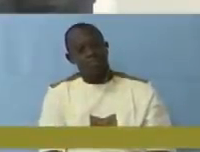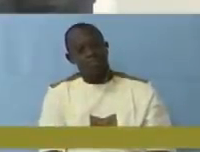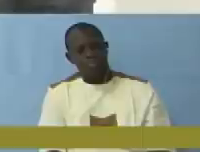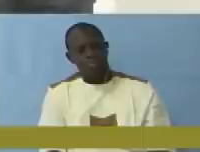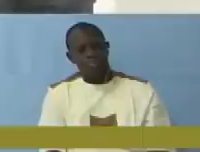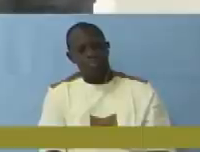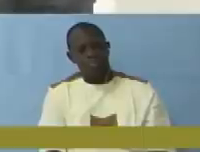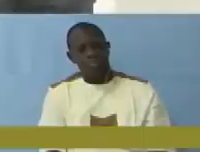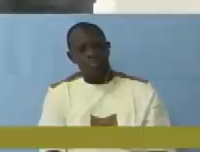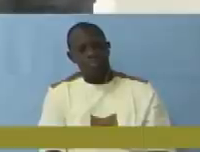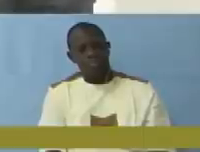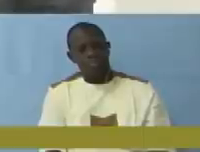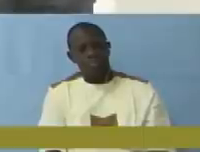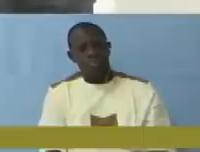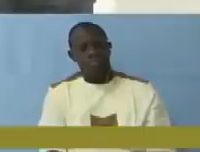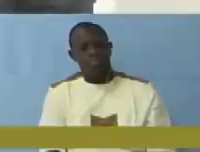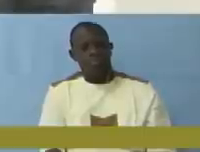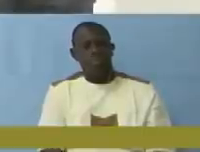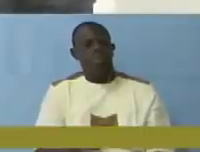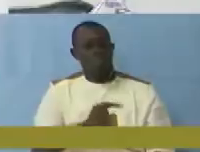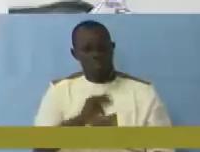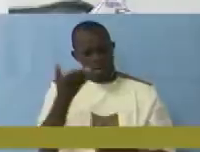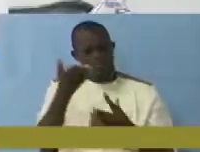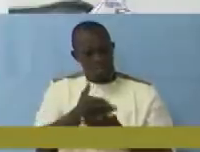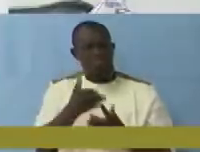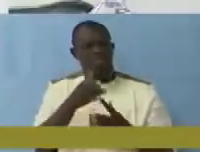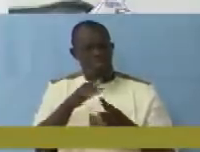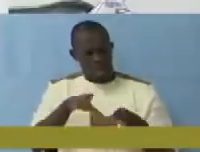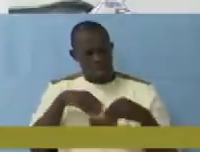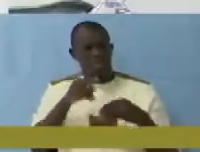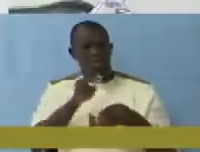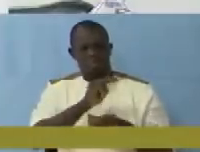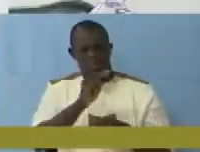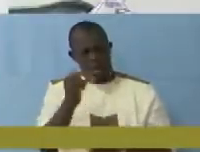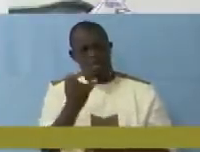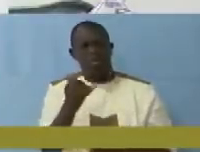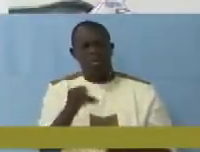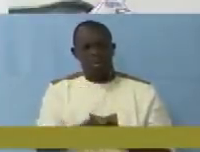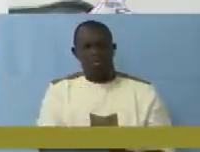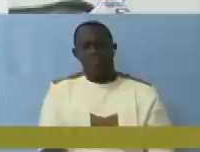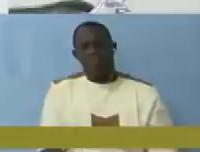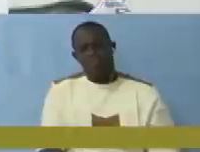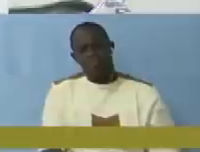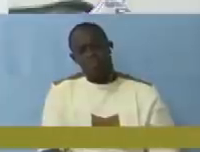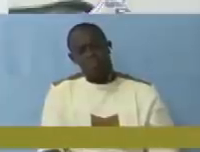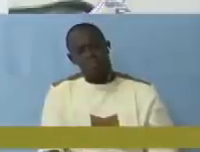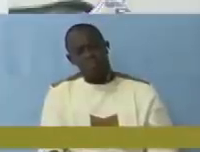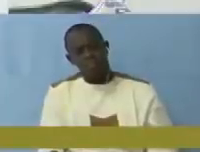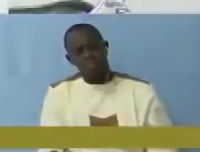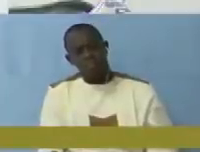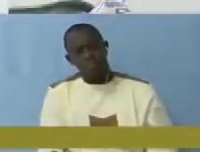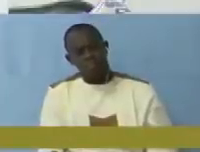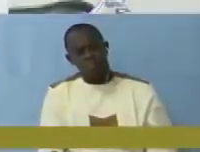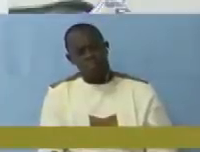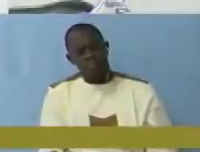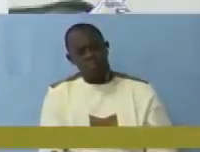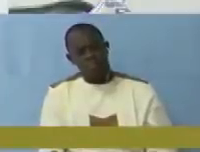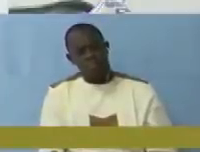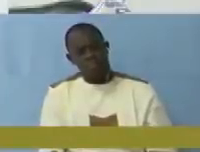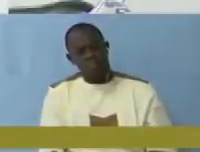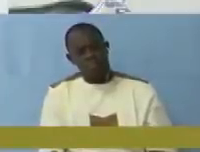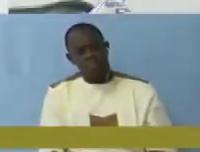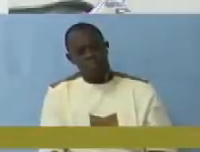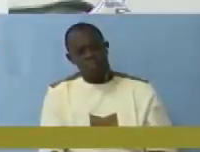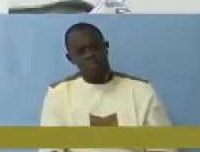I'm not discussing that. No, so. Saya kenyinin kamen na wale doku bunda lumenu funalu bebe NIA na